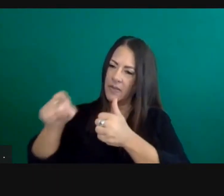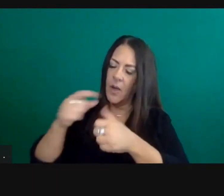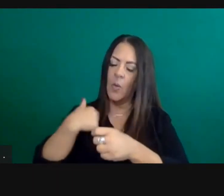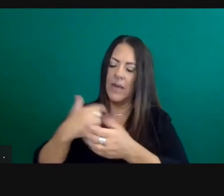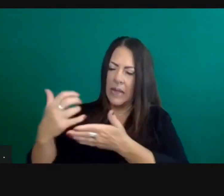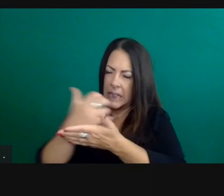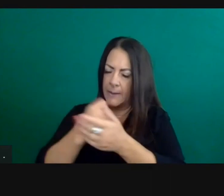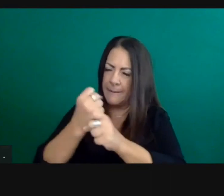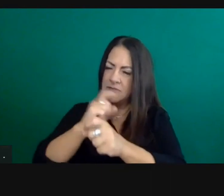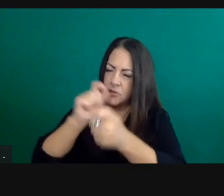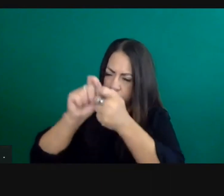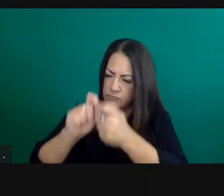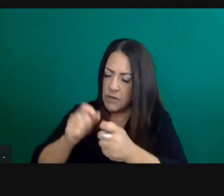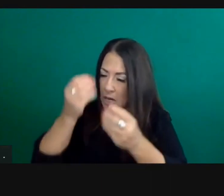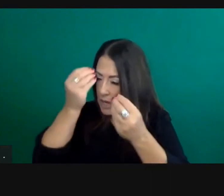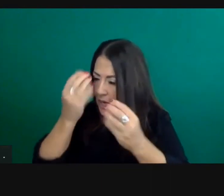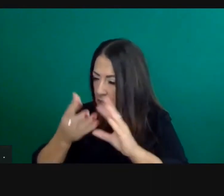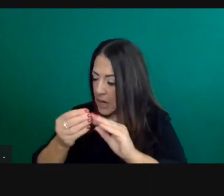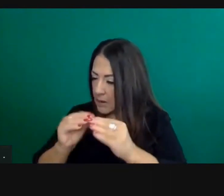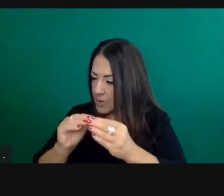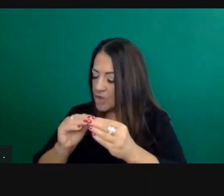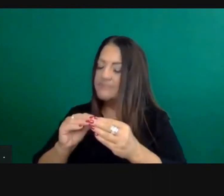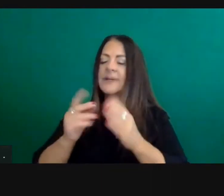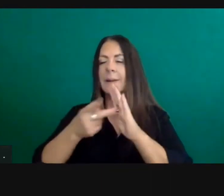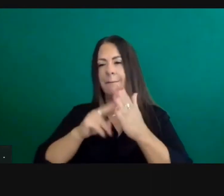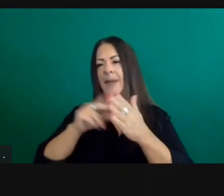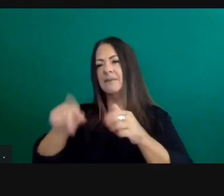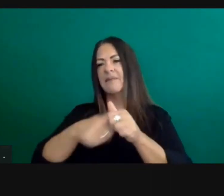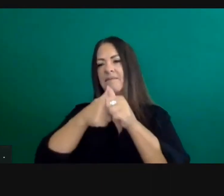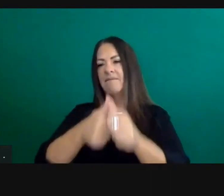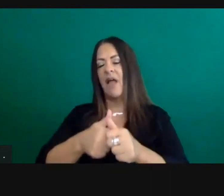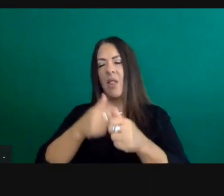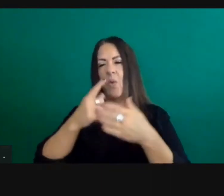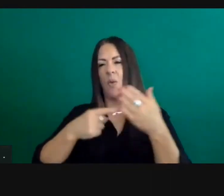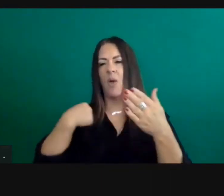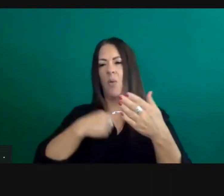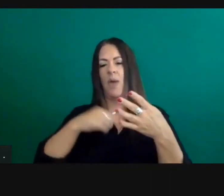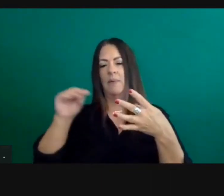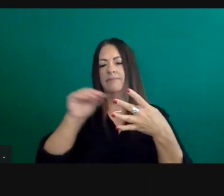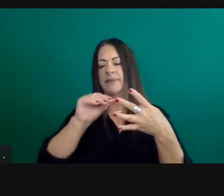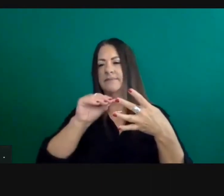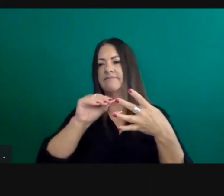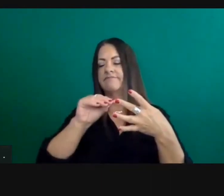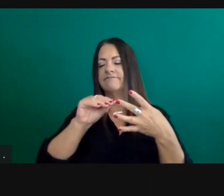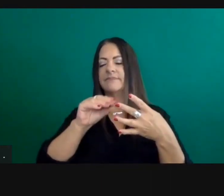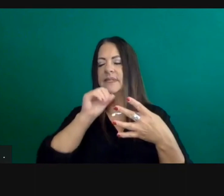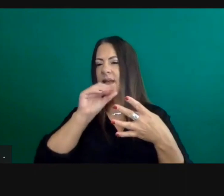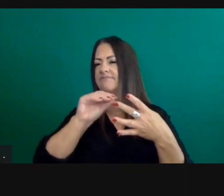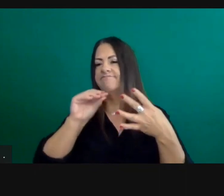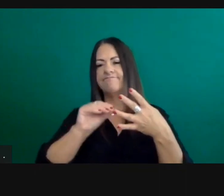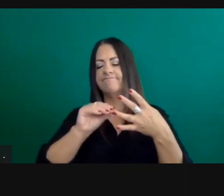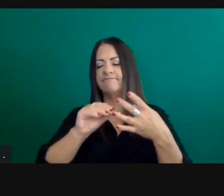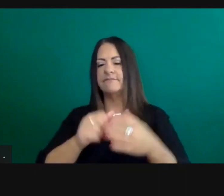and that tier assignment is accurate. Final question, Brandon Lewis, CBS San Diego.